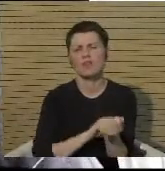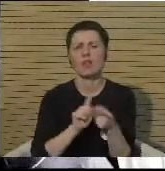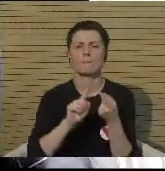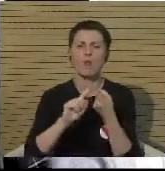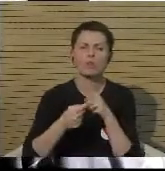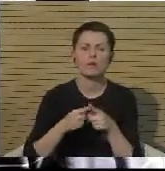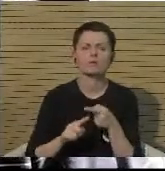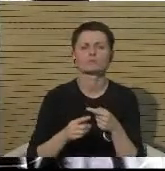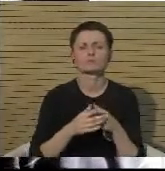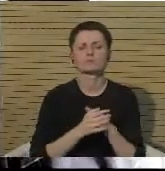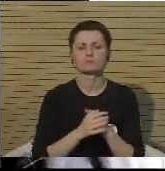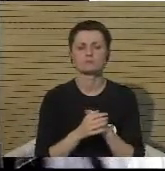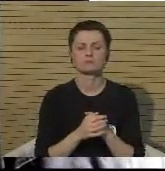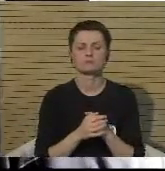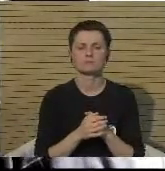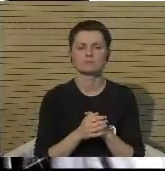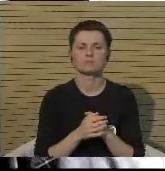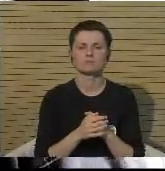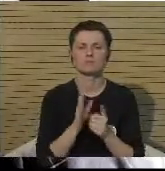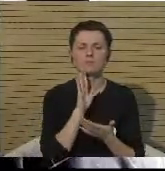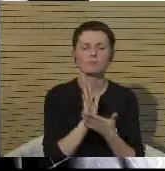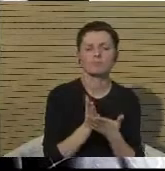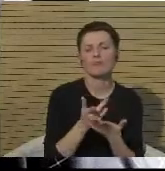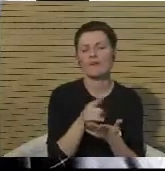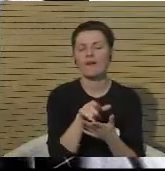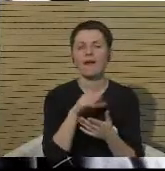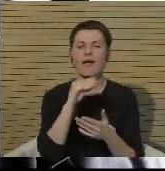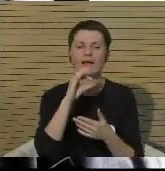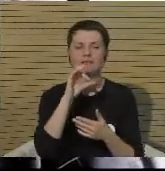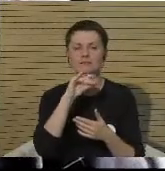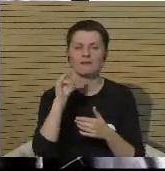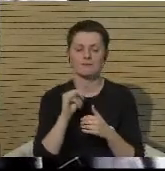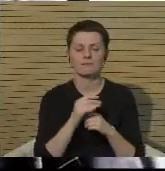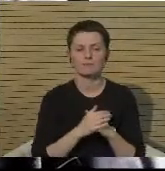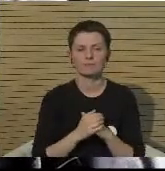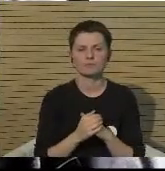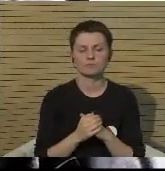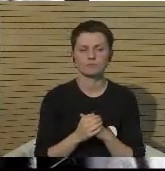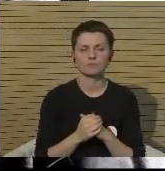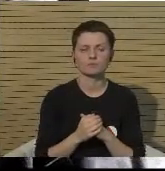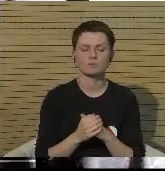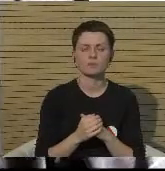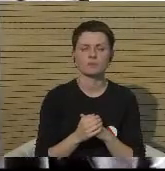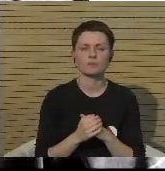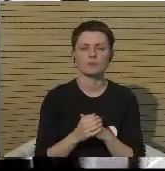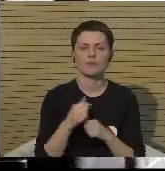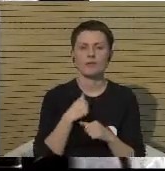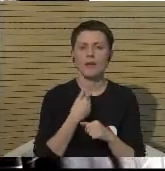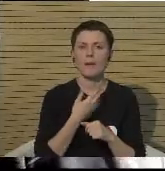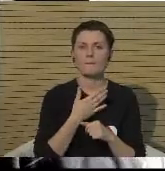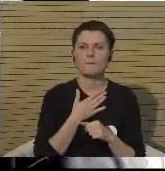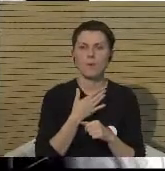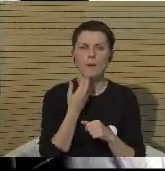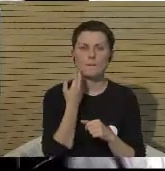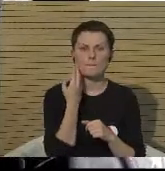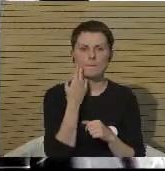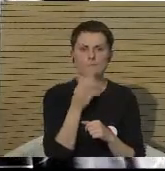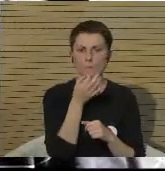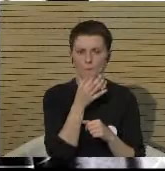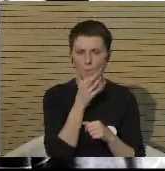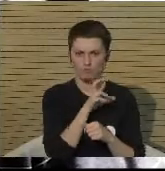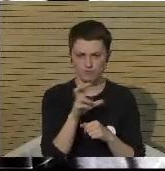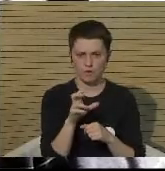besides fiction, I started to translate articles in political science or short pieces,